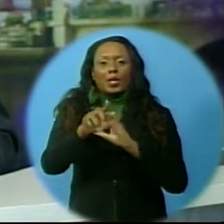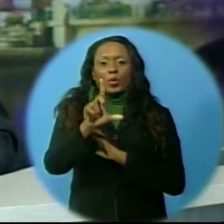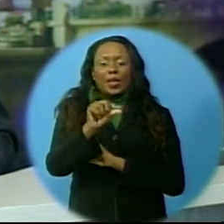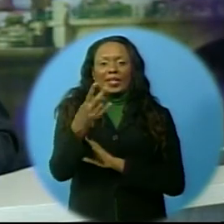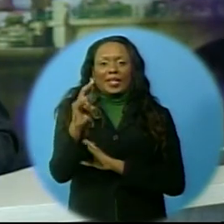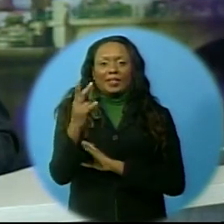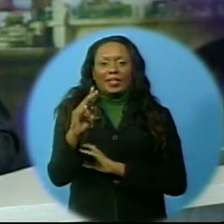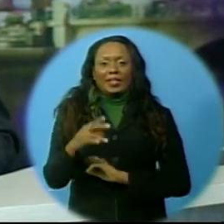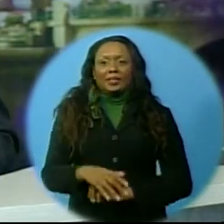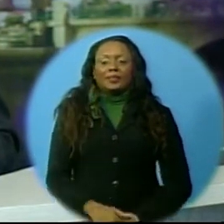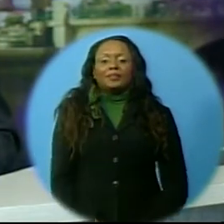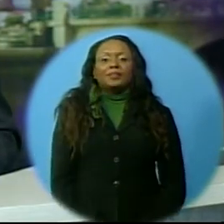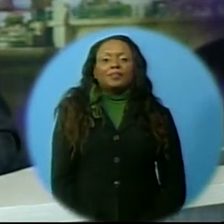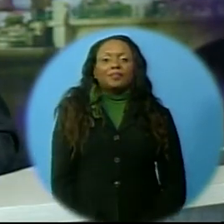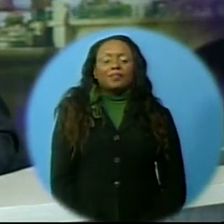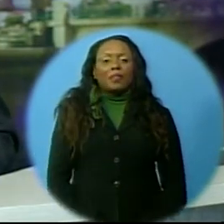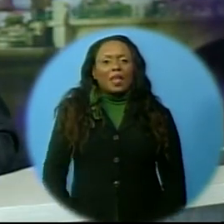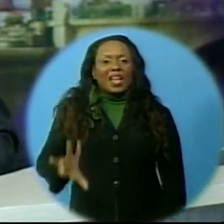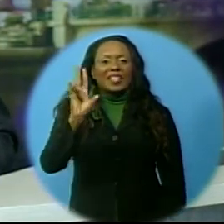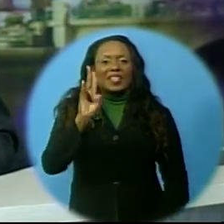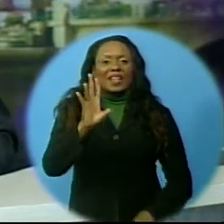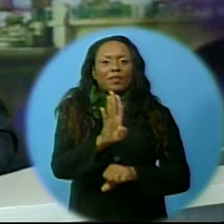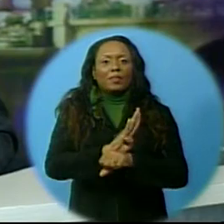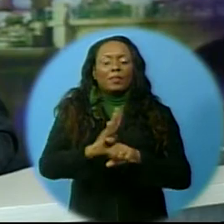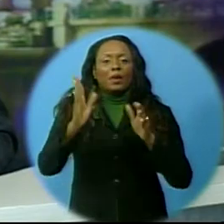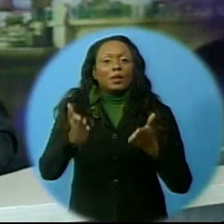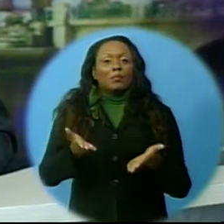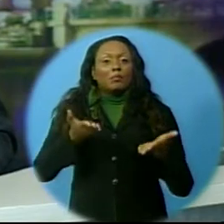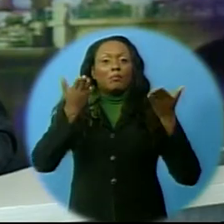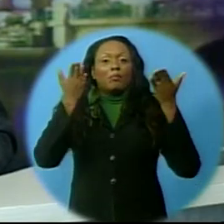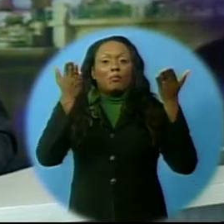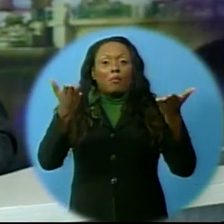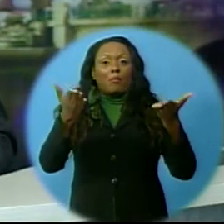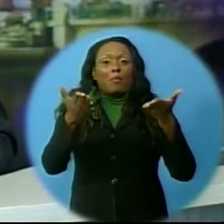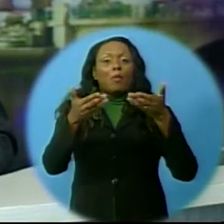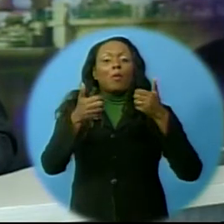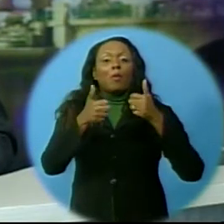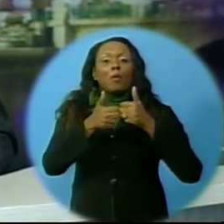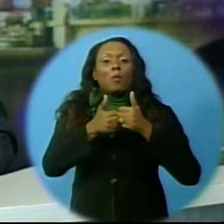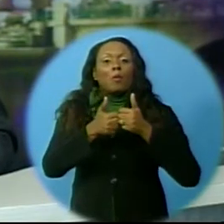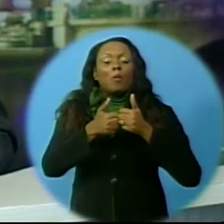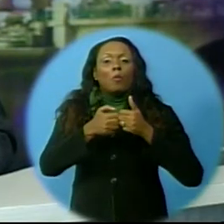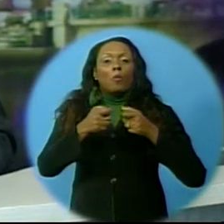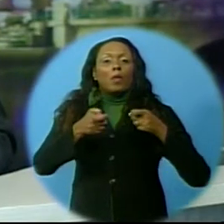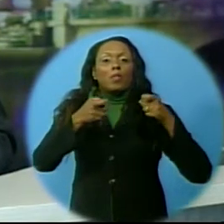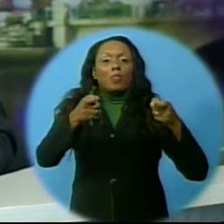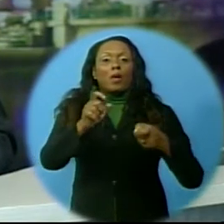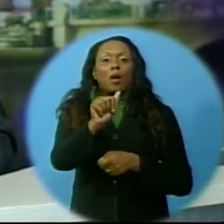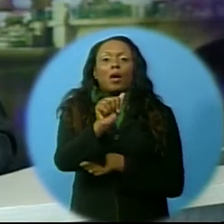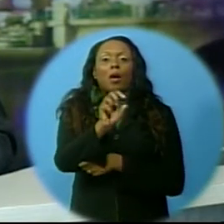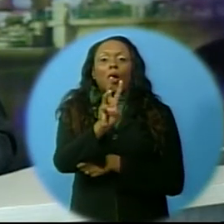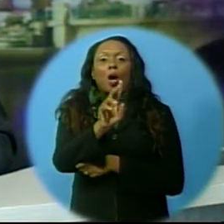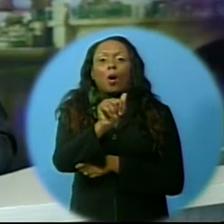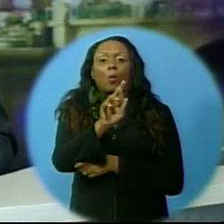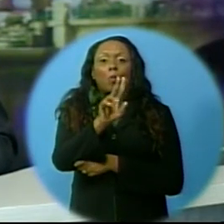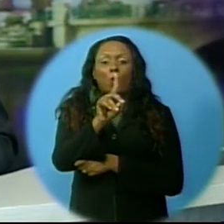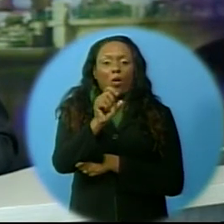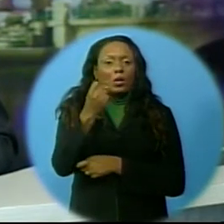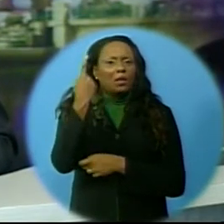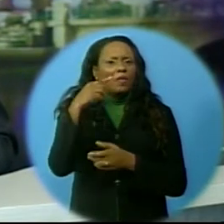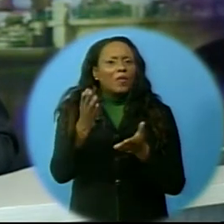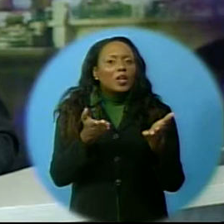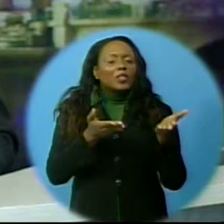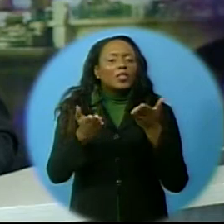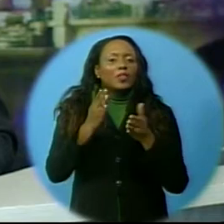2017. 7 Barbadians were today presented with insignias awarded in the Queen's birthday honors for their service to